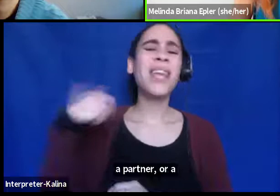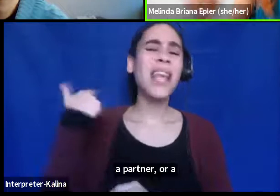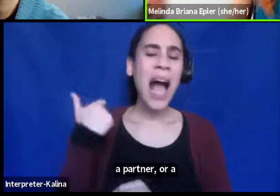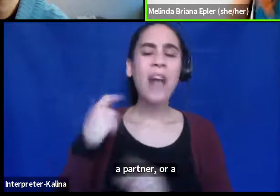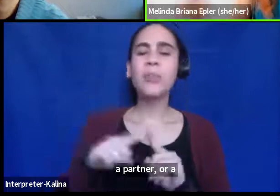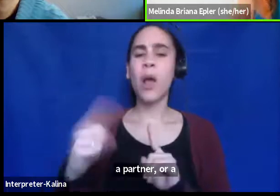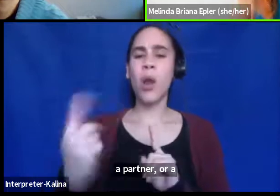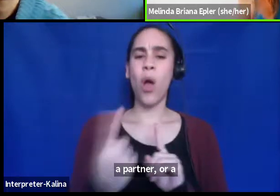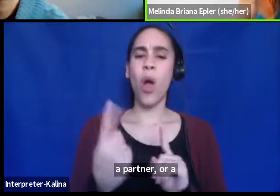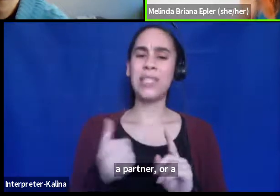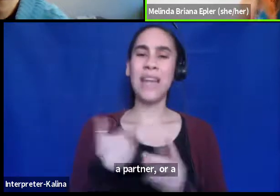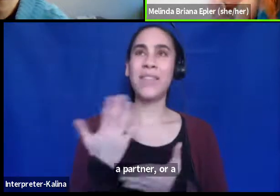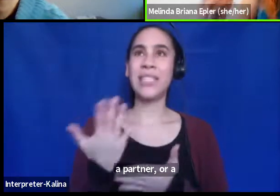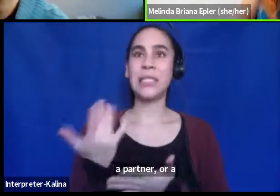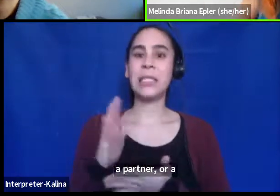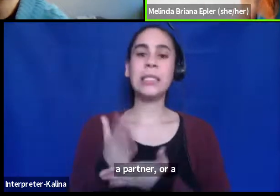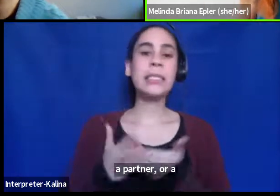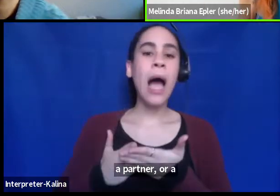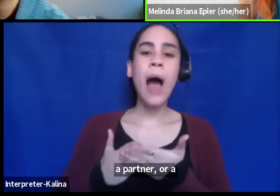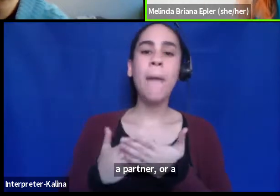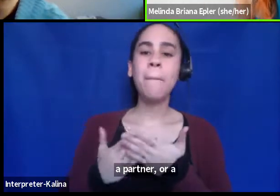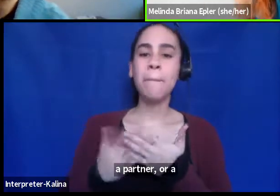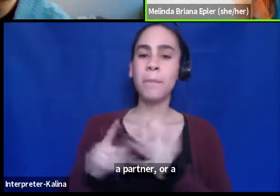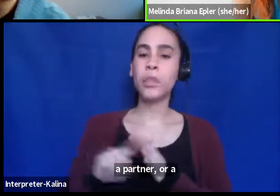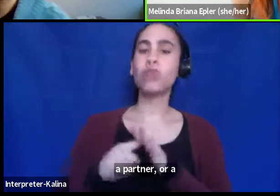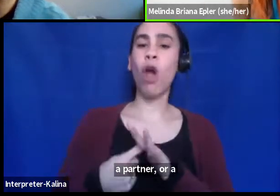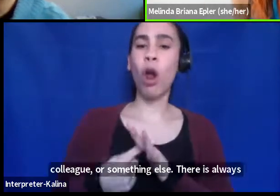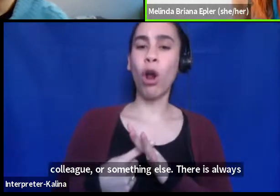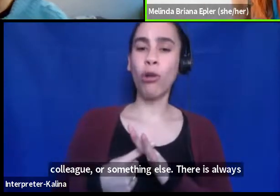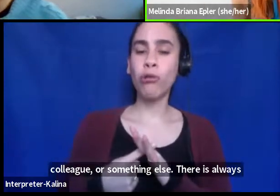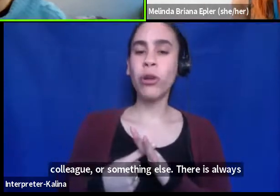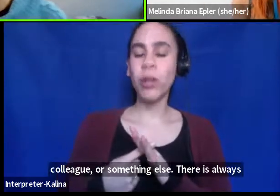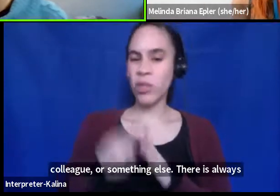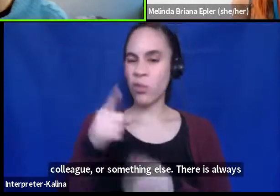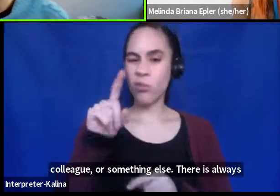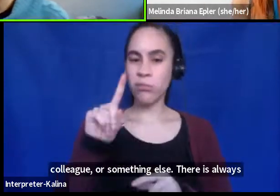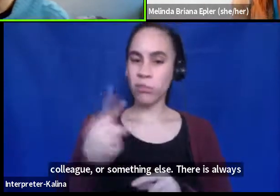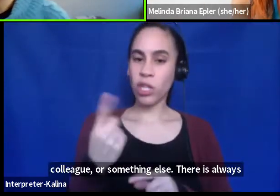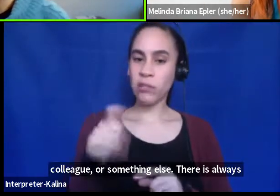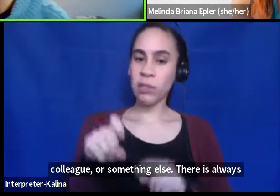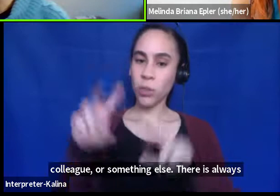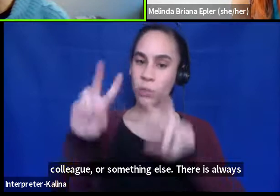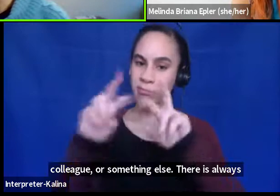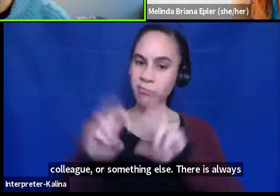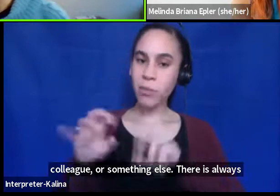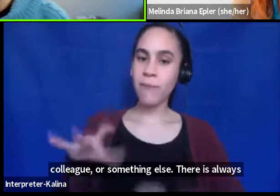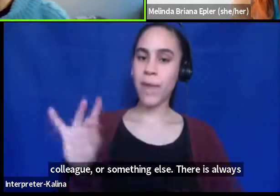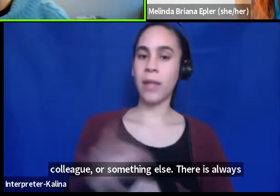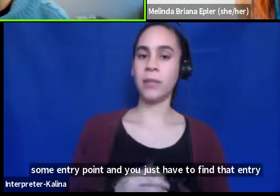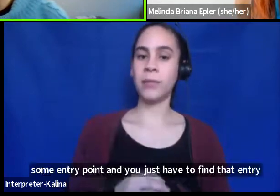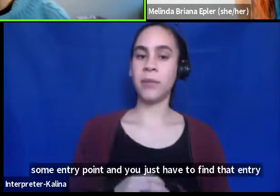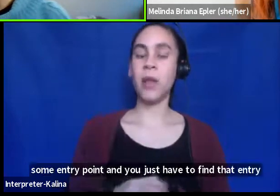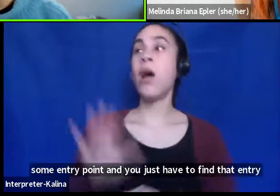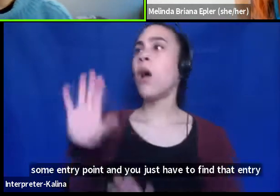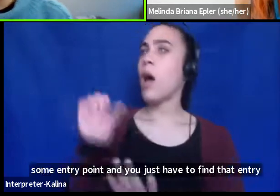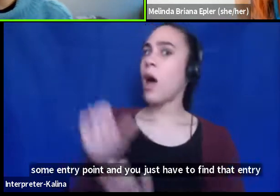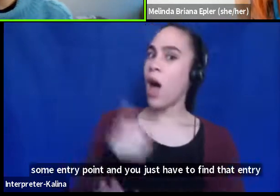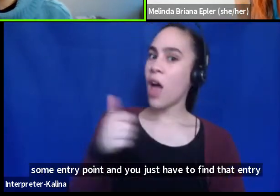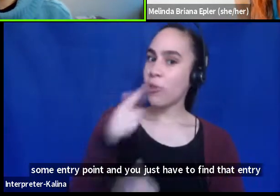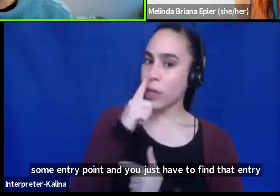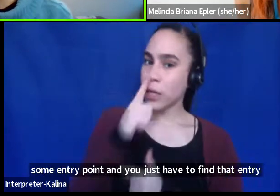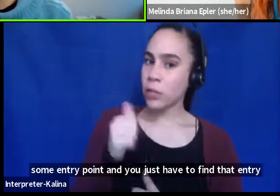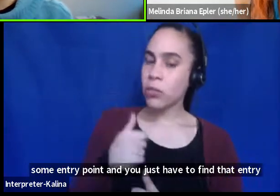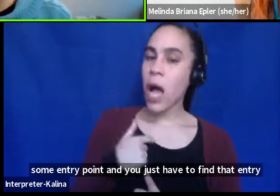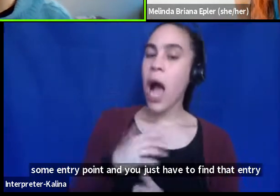some entry point. You just have to find that entry point. Well, the other thing, it's really interesting. So I sat